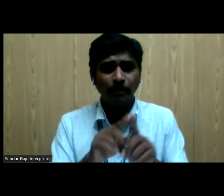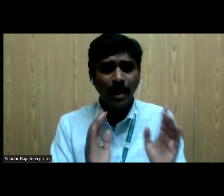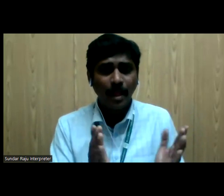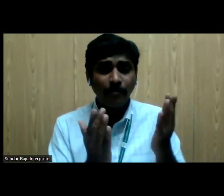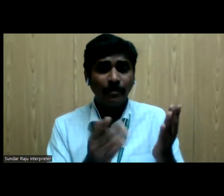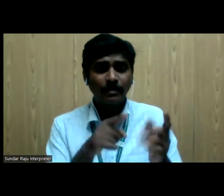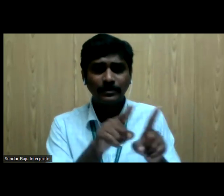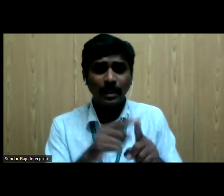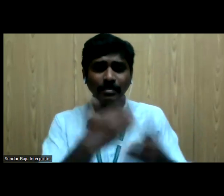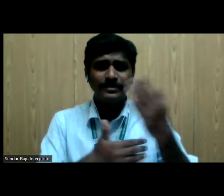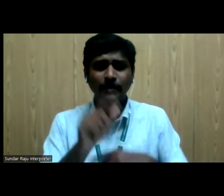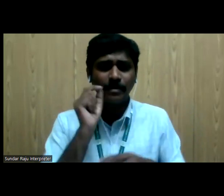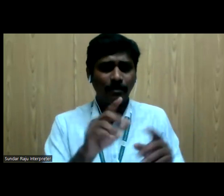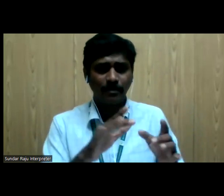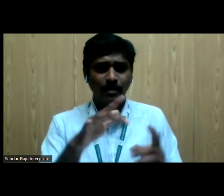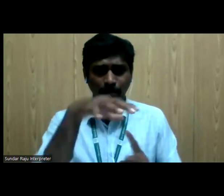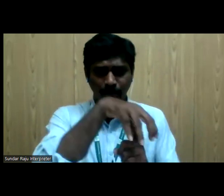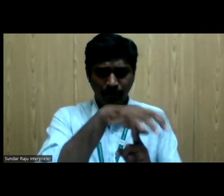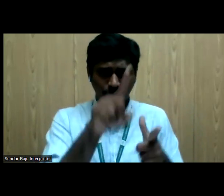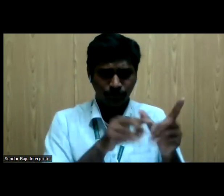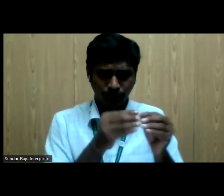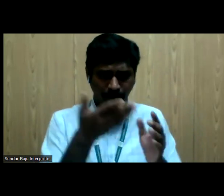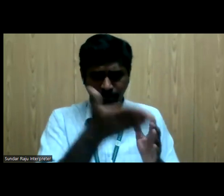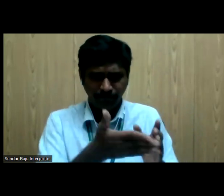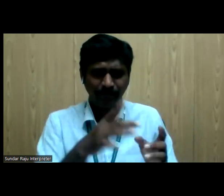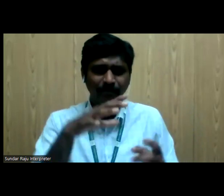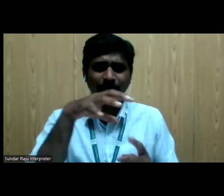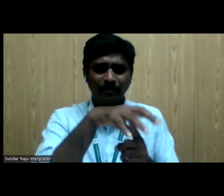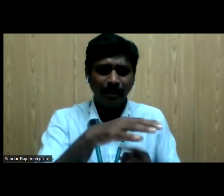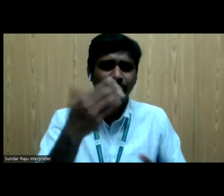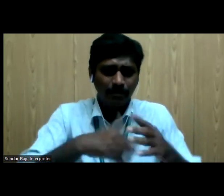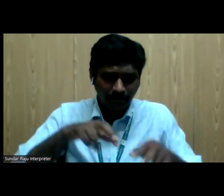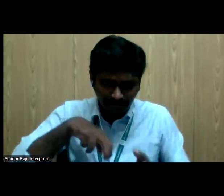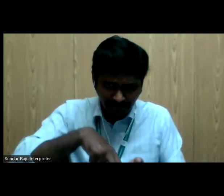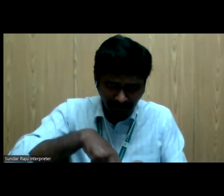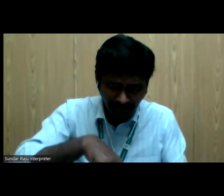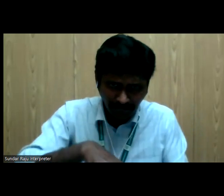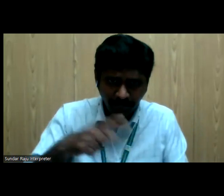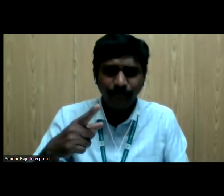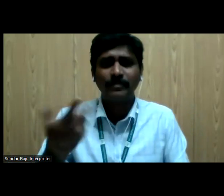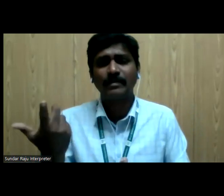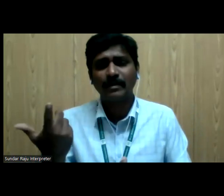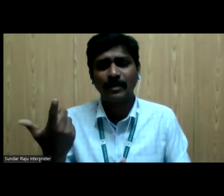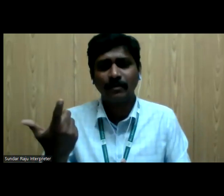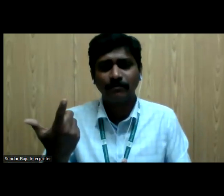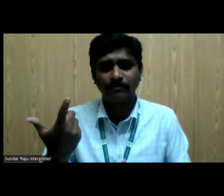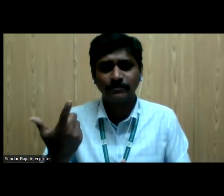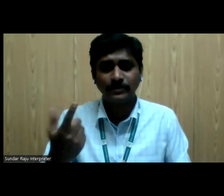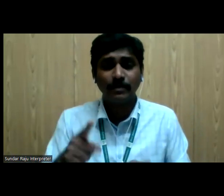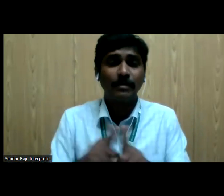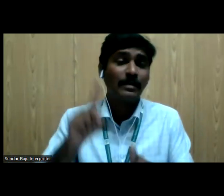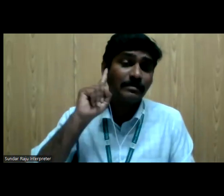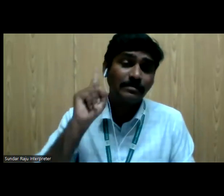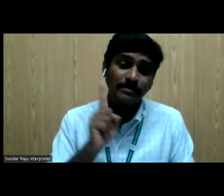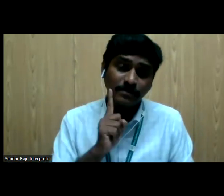found that the persons with mobility or locomotor problems, orthopedically handicapped as we call them, or persons with